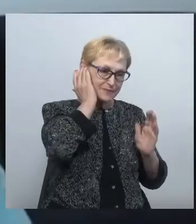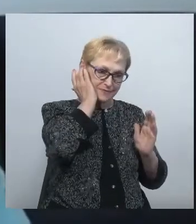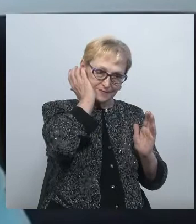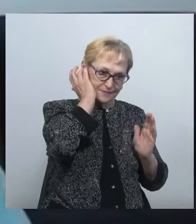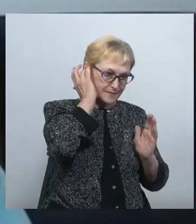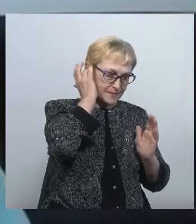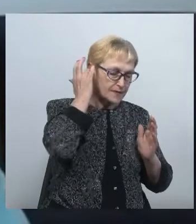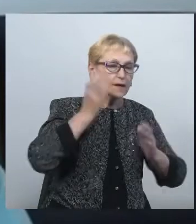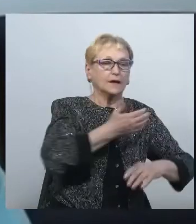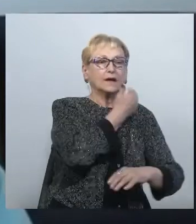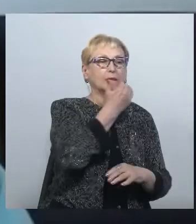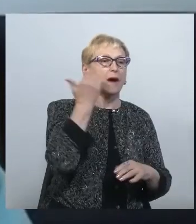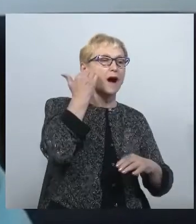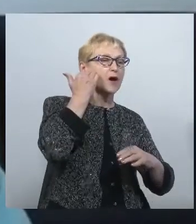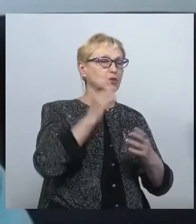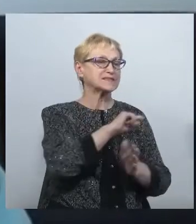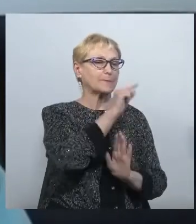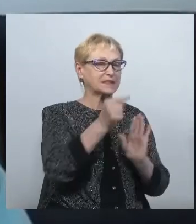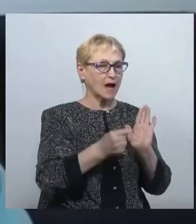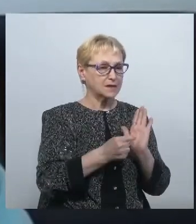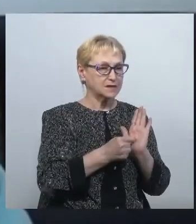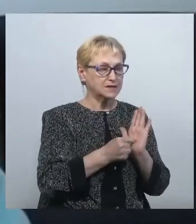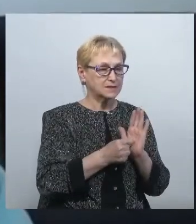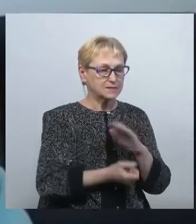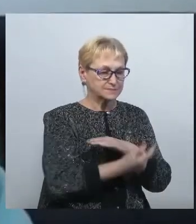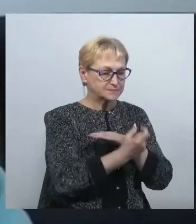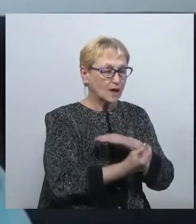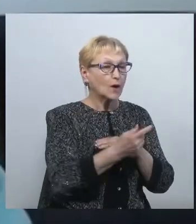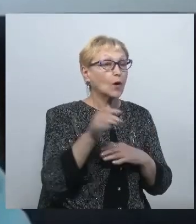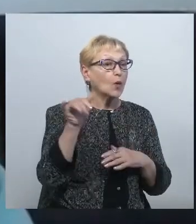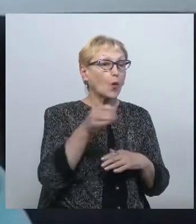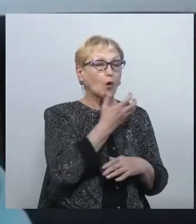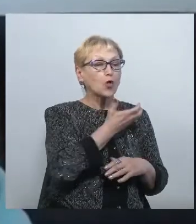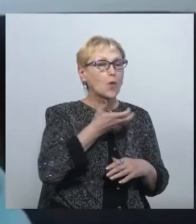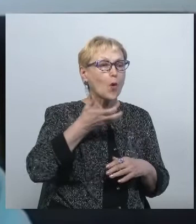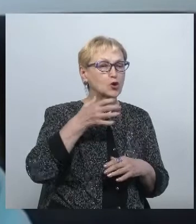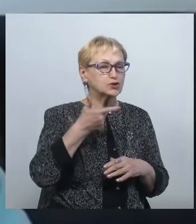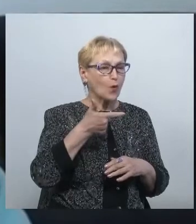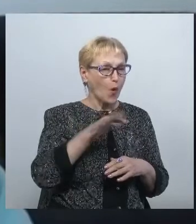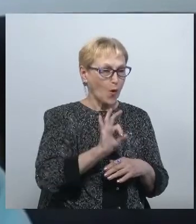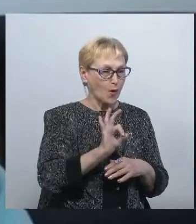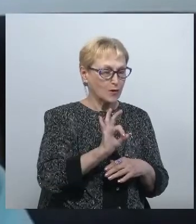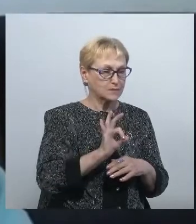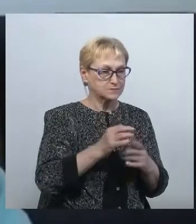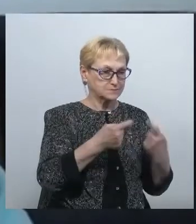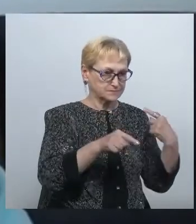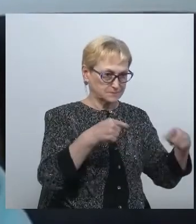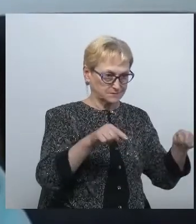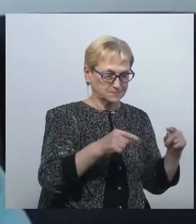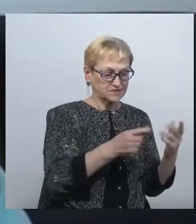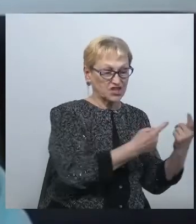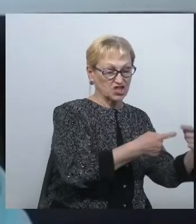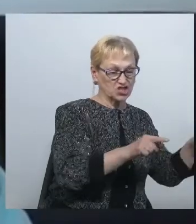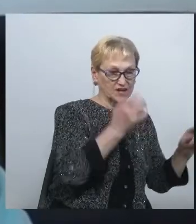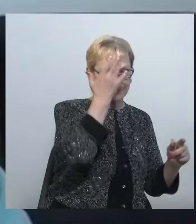for good or never effective, then we understand that the